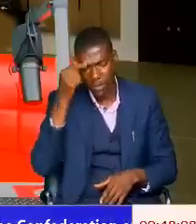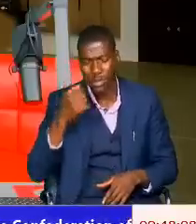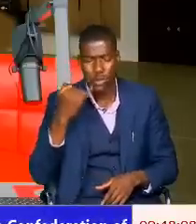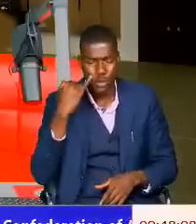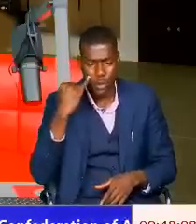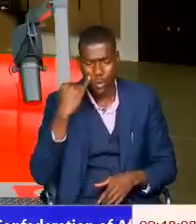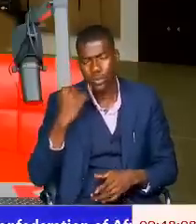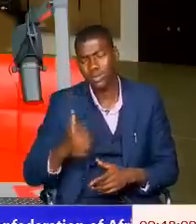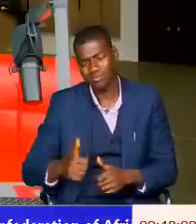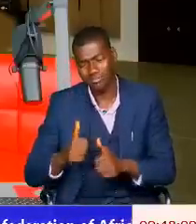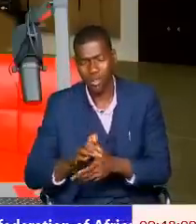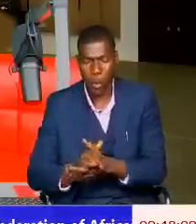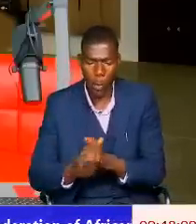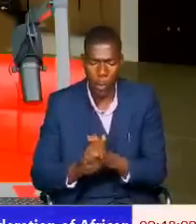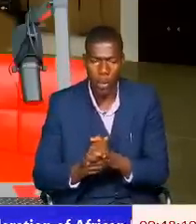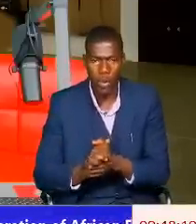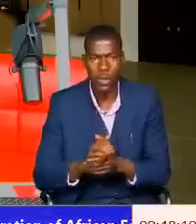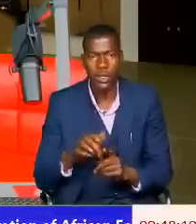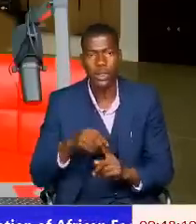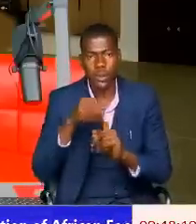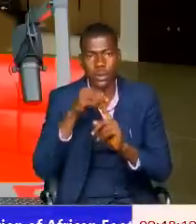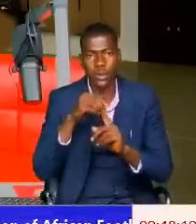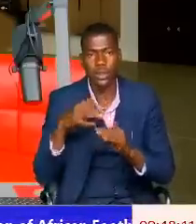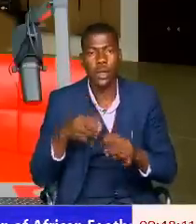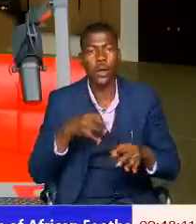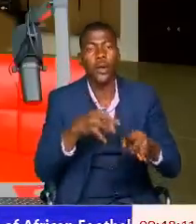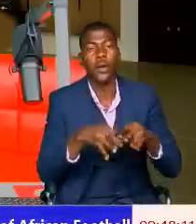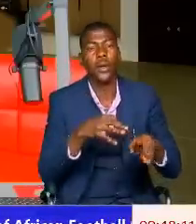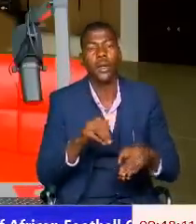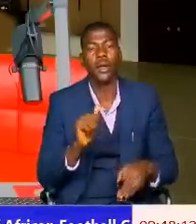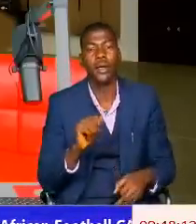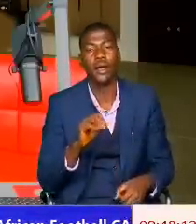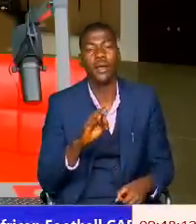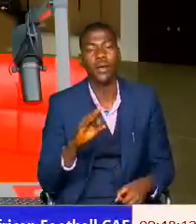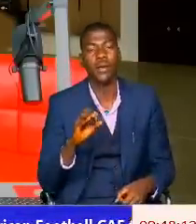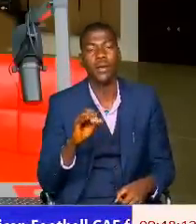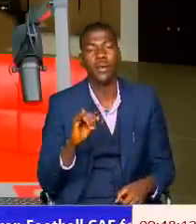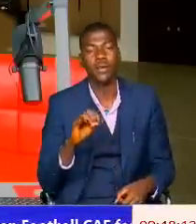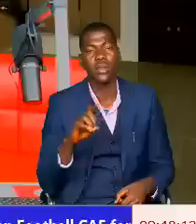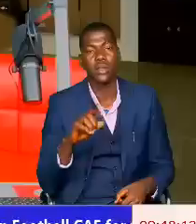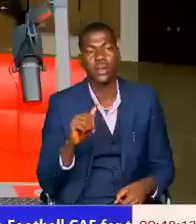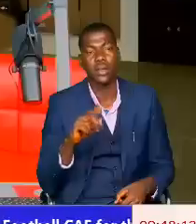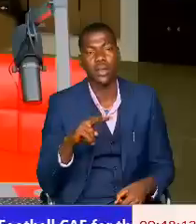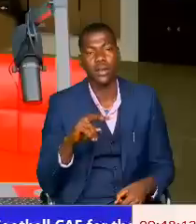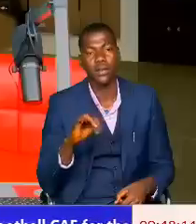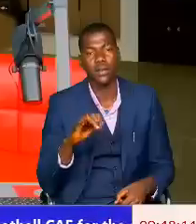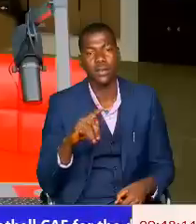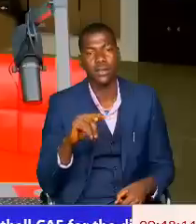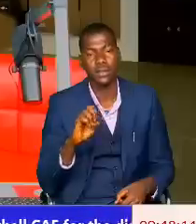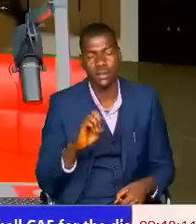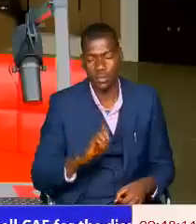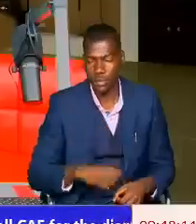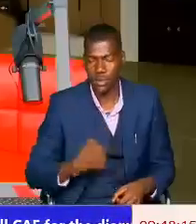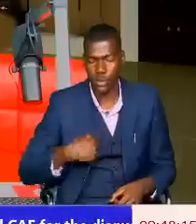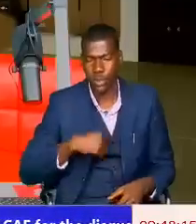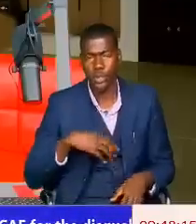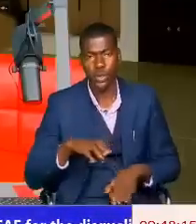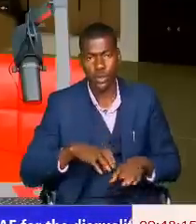us specially. Yes, sir. This court affidavit, where people they do. Again, anybody where they for studio, whenever do court affidavit?